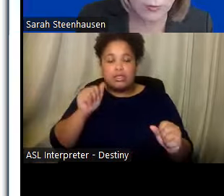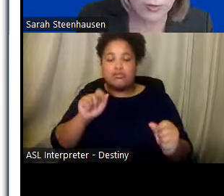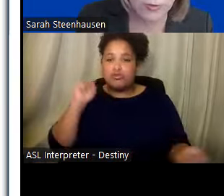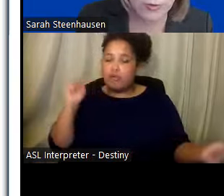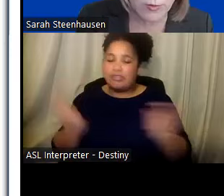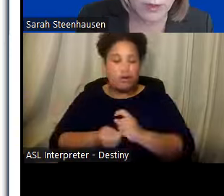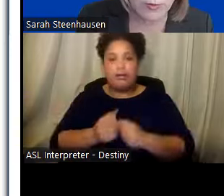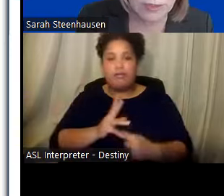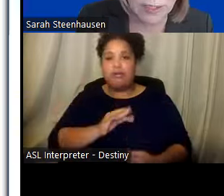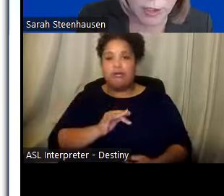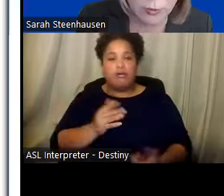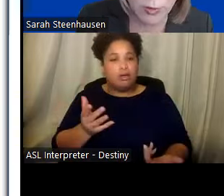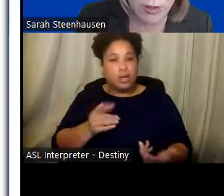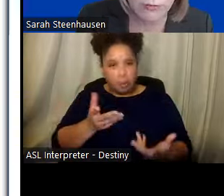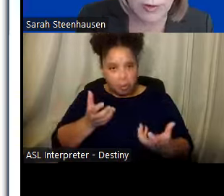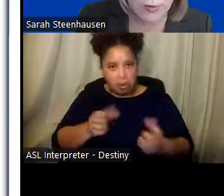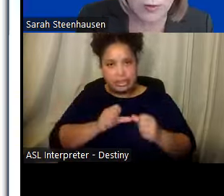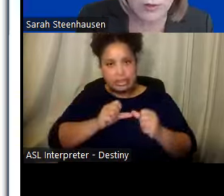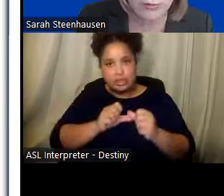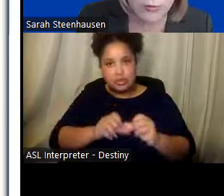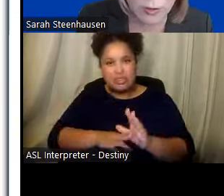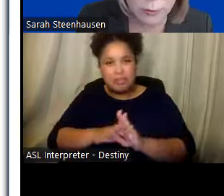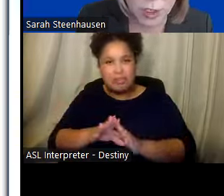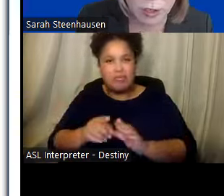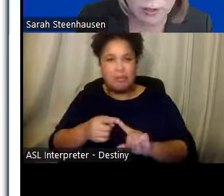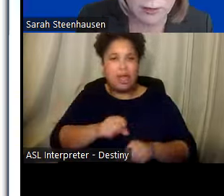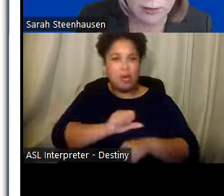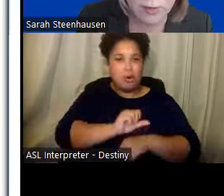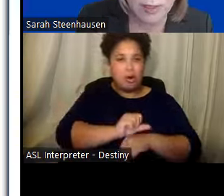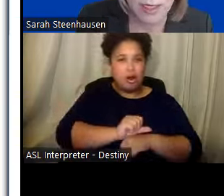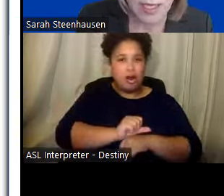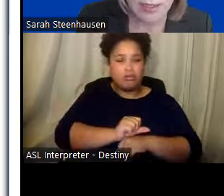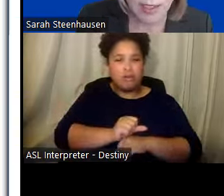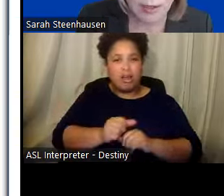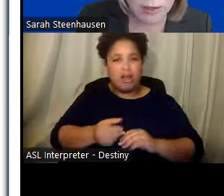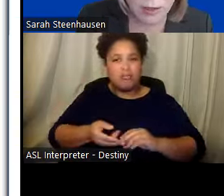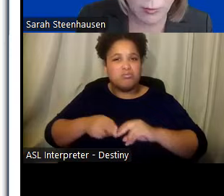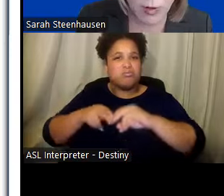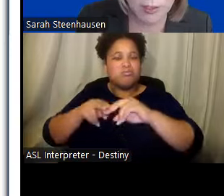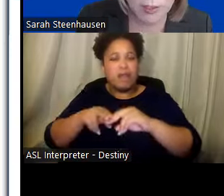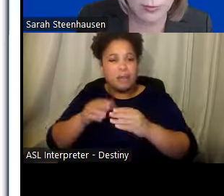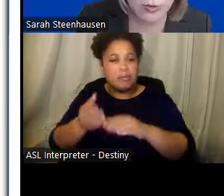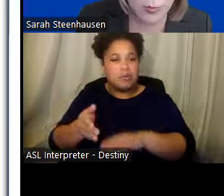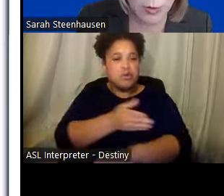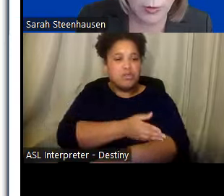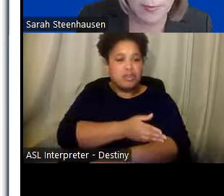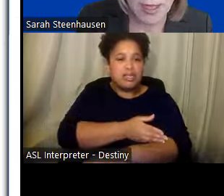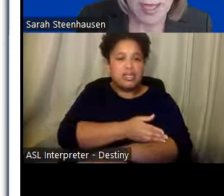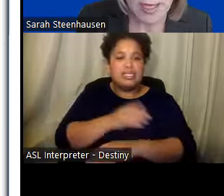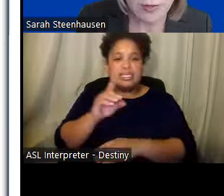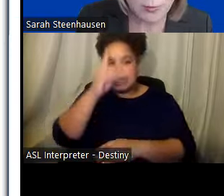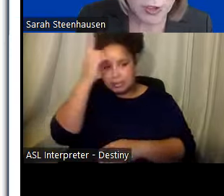transformative. And we really want to continue to build off that work, improving dementia assessments and diagnostic process through this